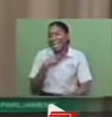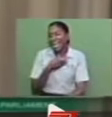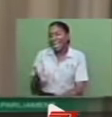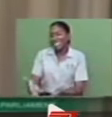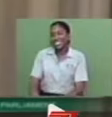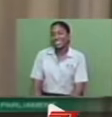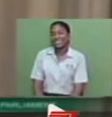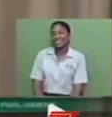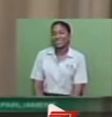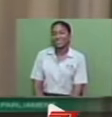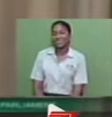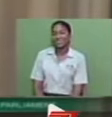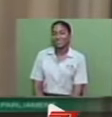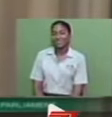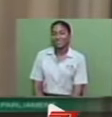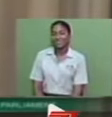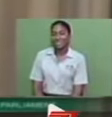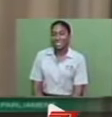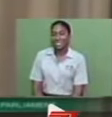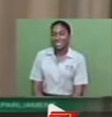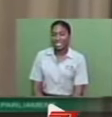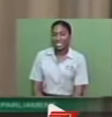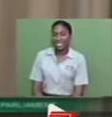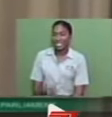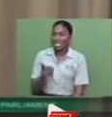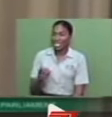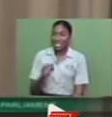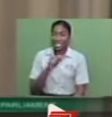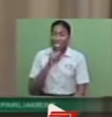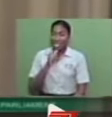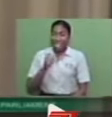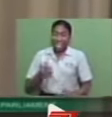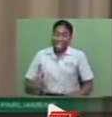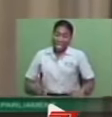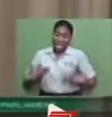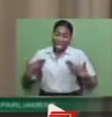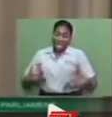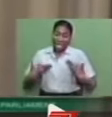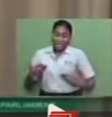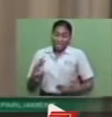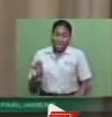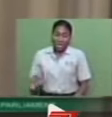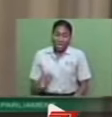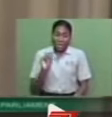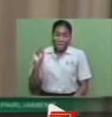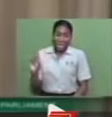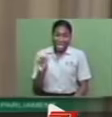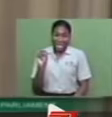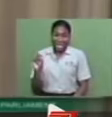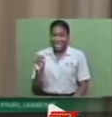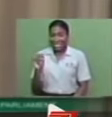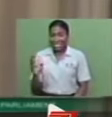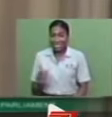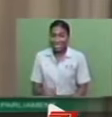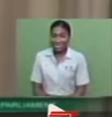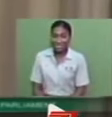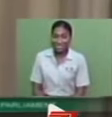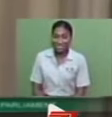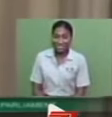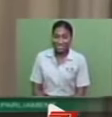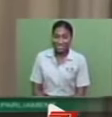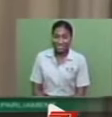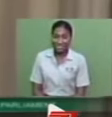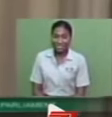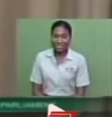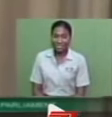have to give him credit for that. He wasn't very cherry on Monday, I must say, however. Might be the plexi box.